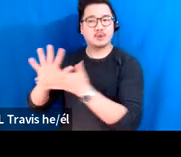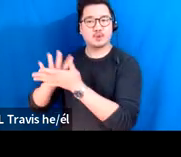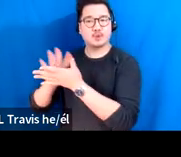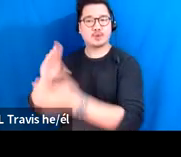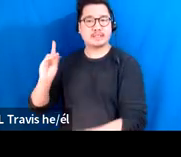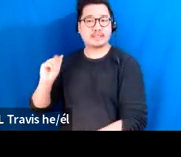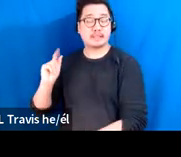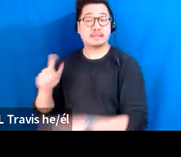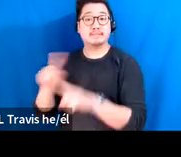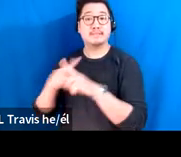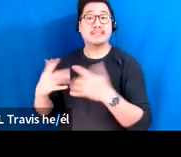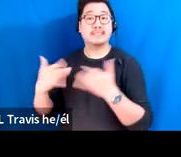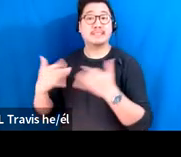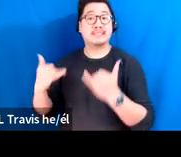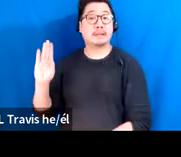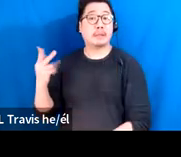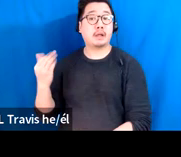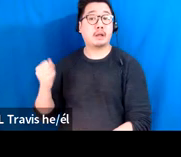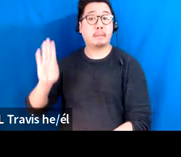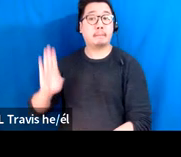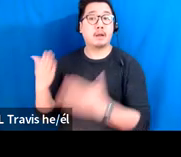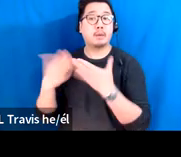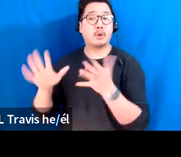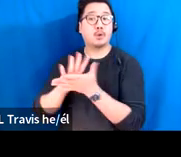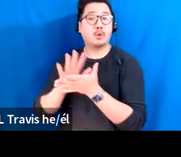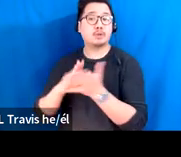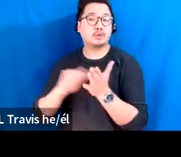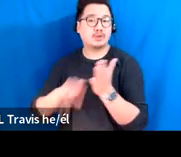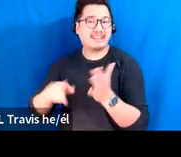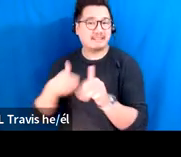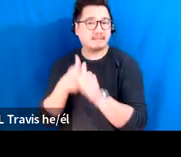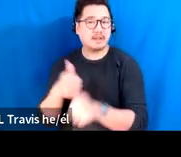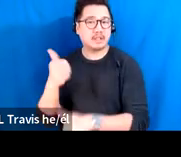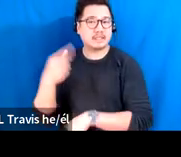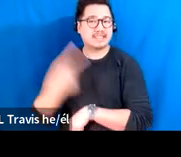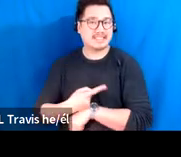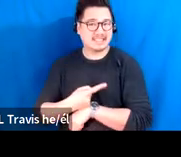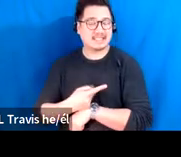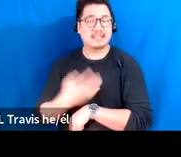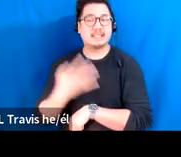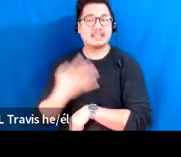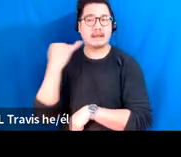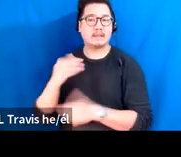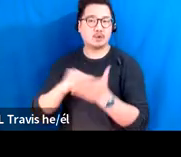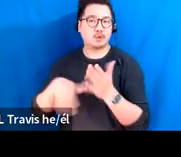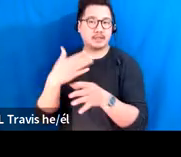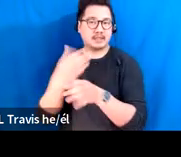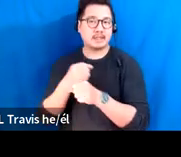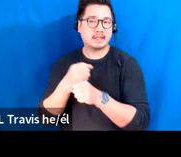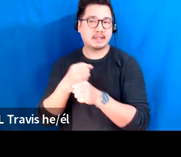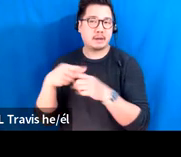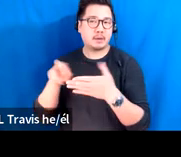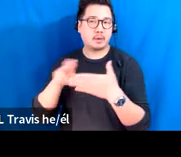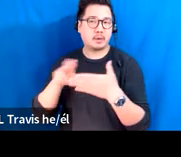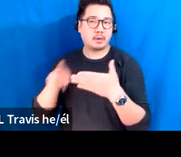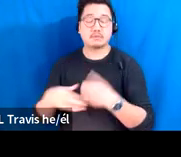today bps students must still abide by the 10-day isolation period if they test positive the health